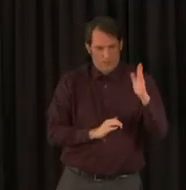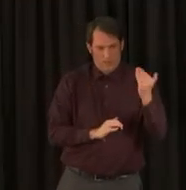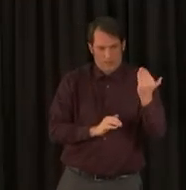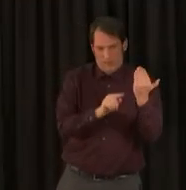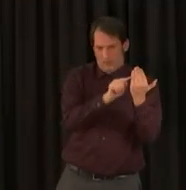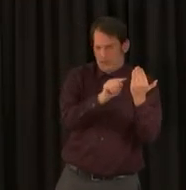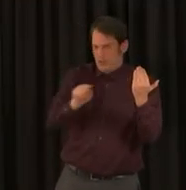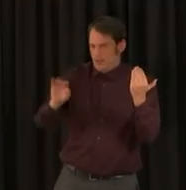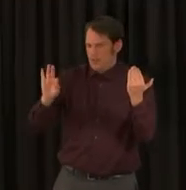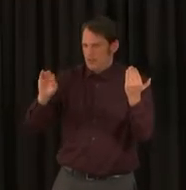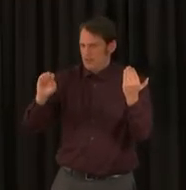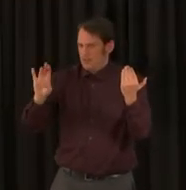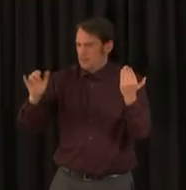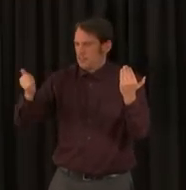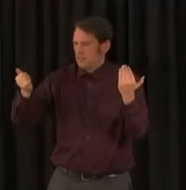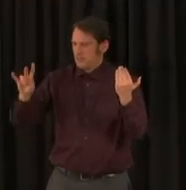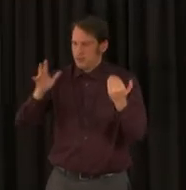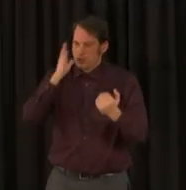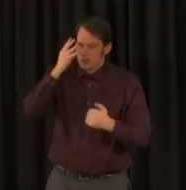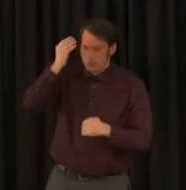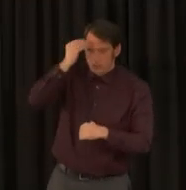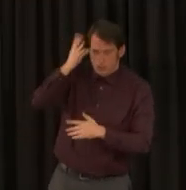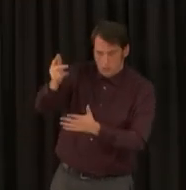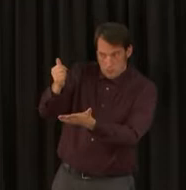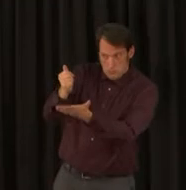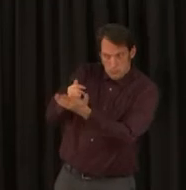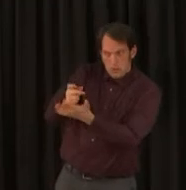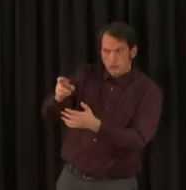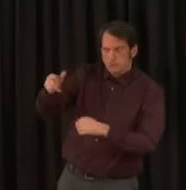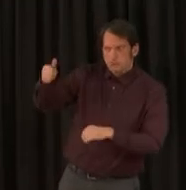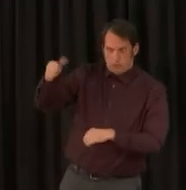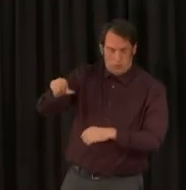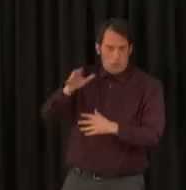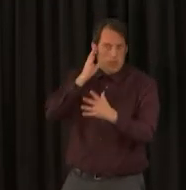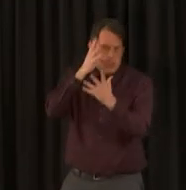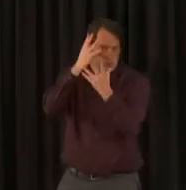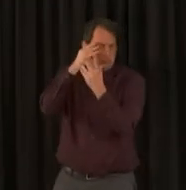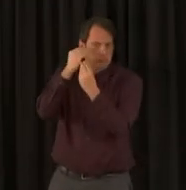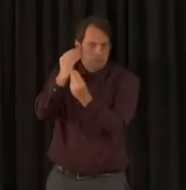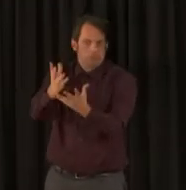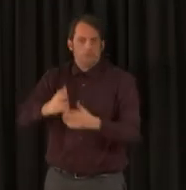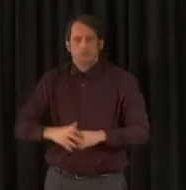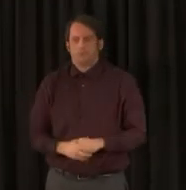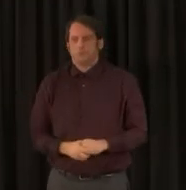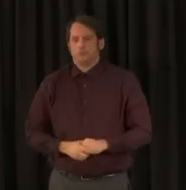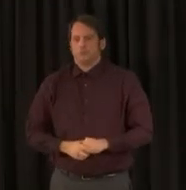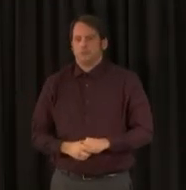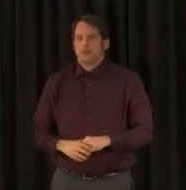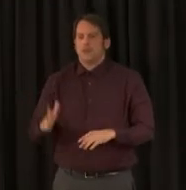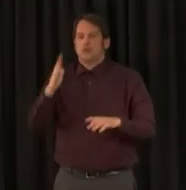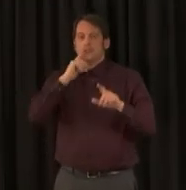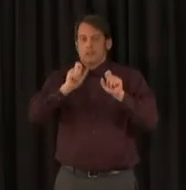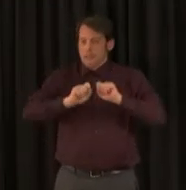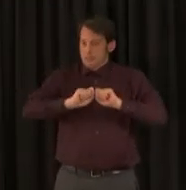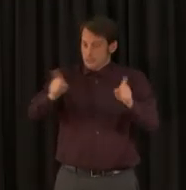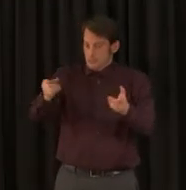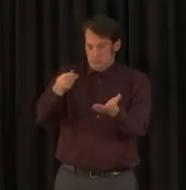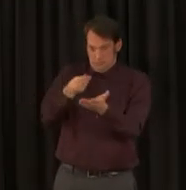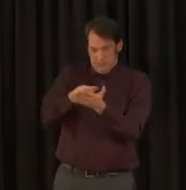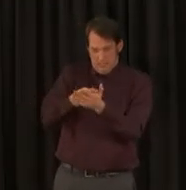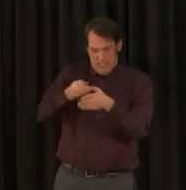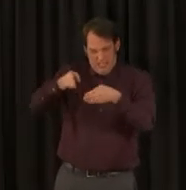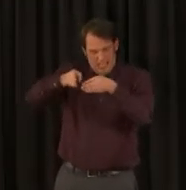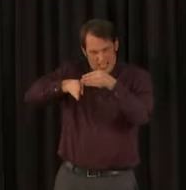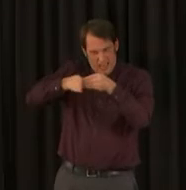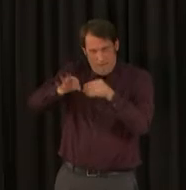going to be awarded a grant, with disbursements going out the last week of February. So if you haven't applied, please